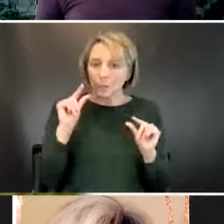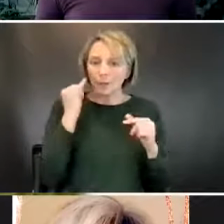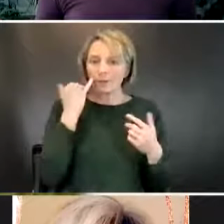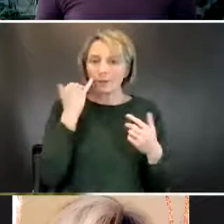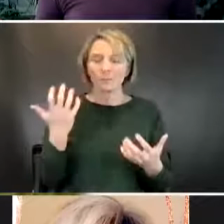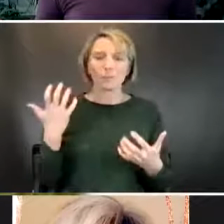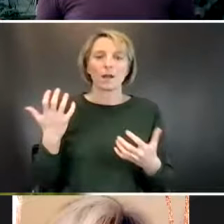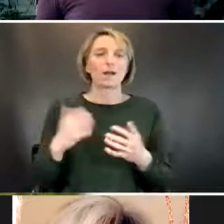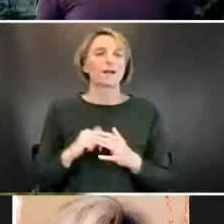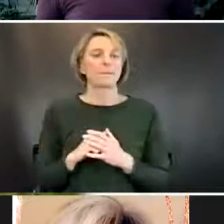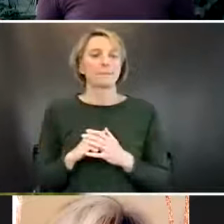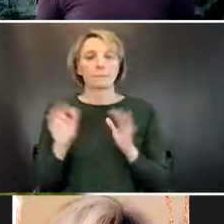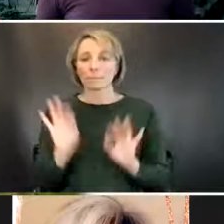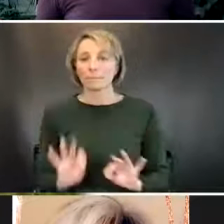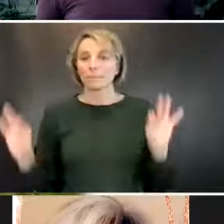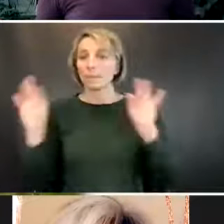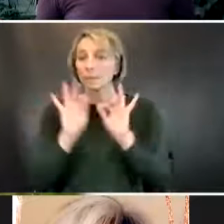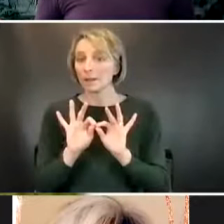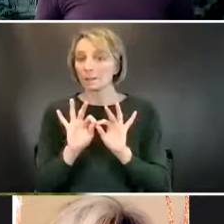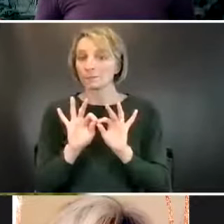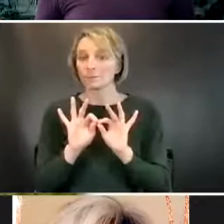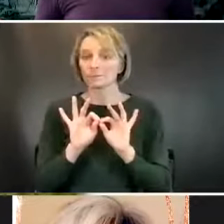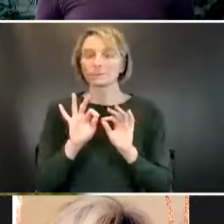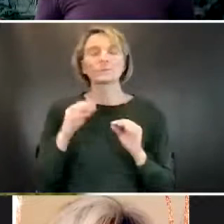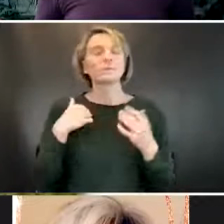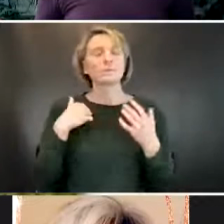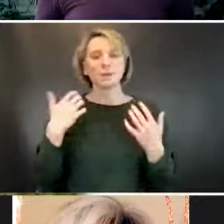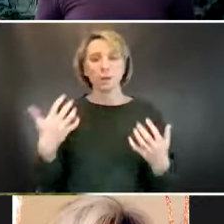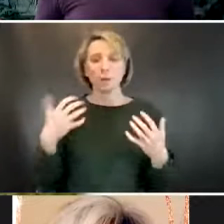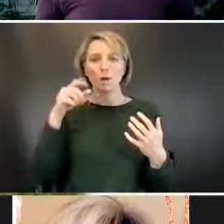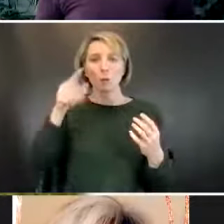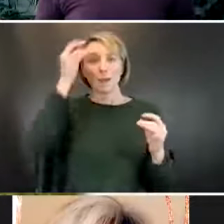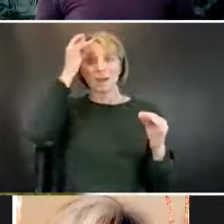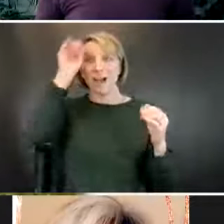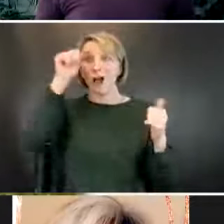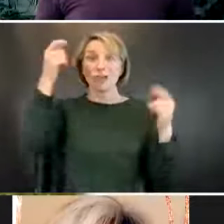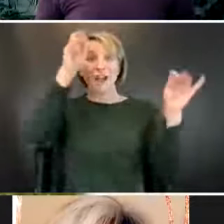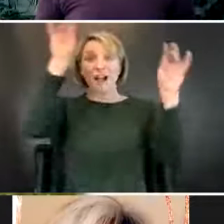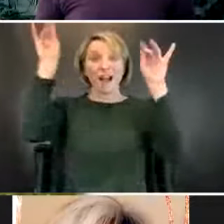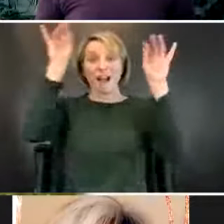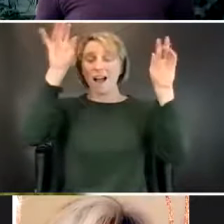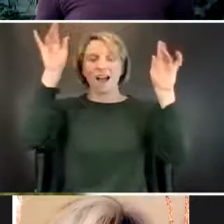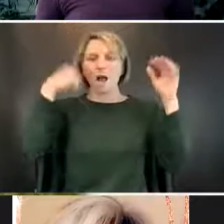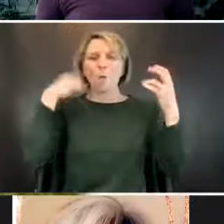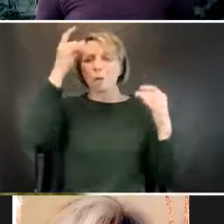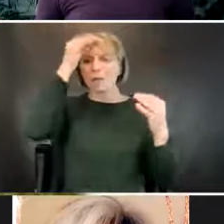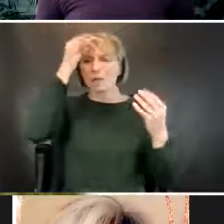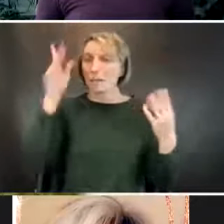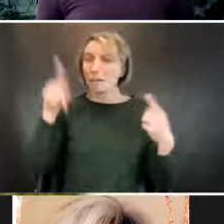And just bring your attention to the very bottom of your feet.